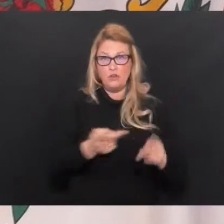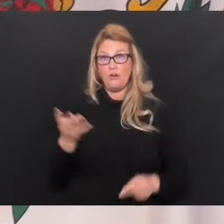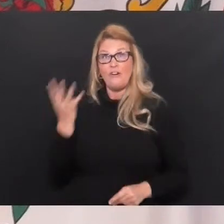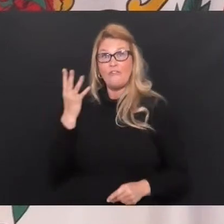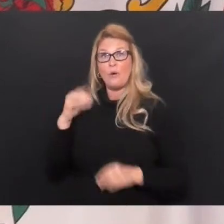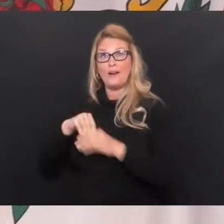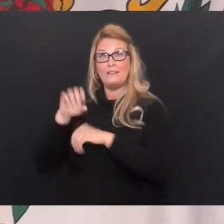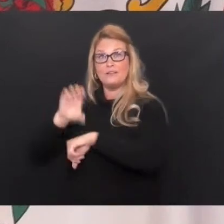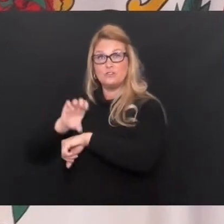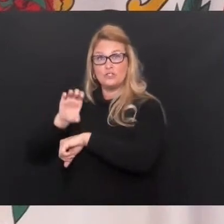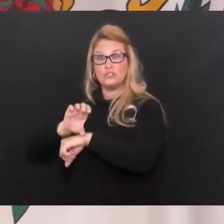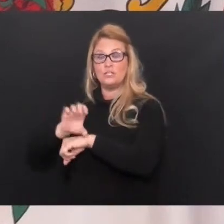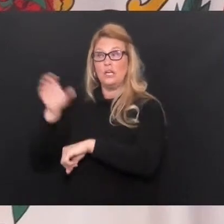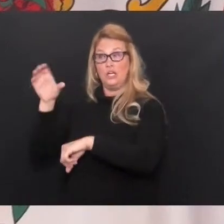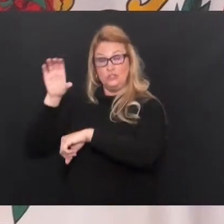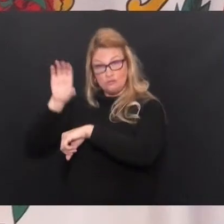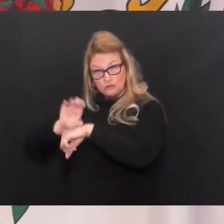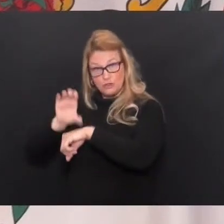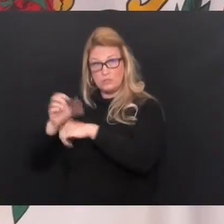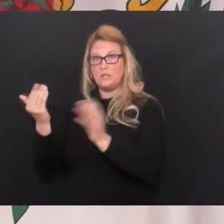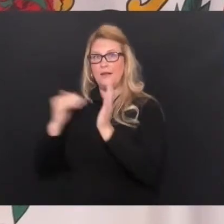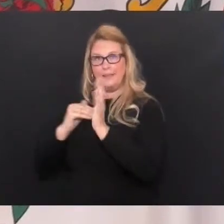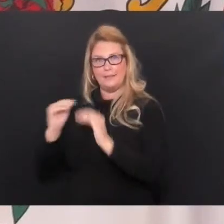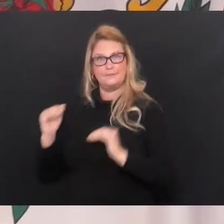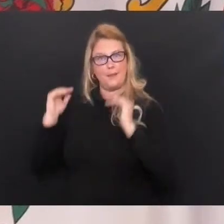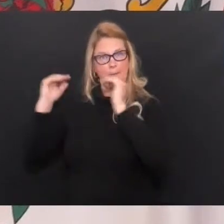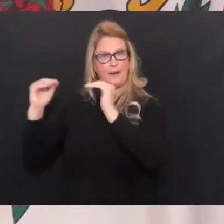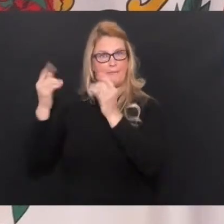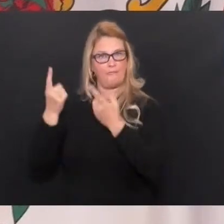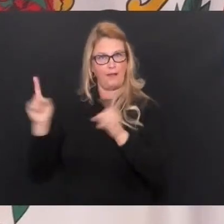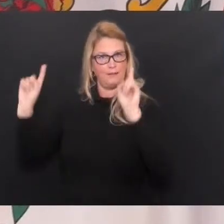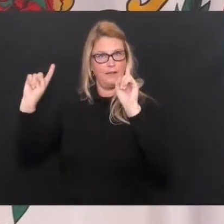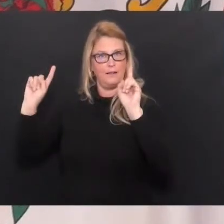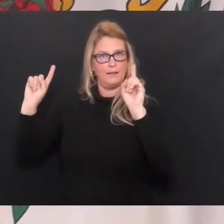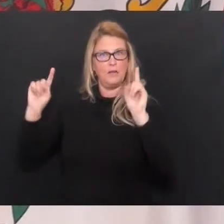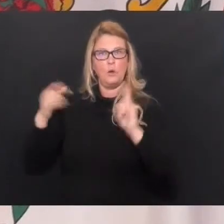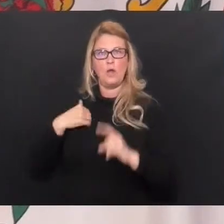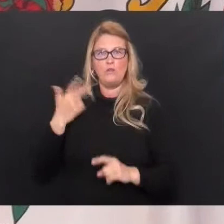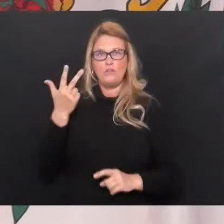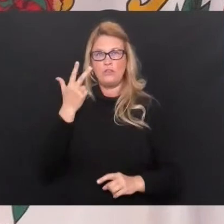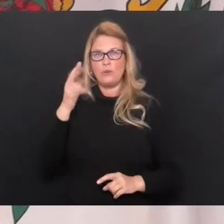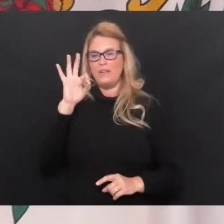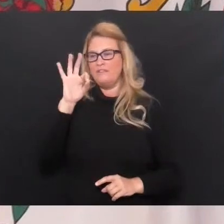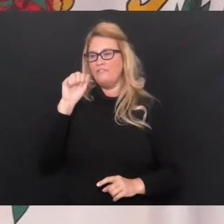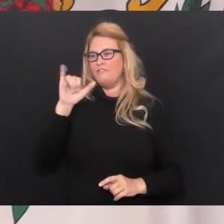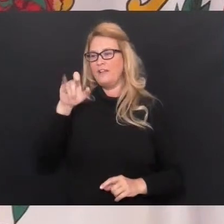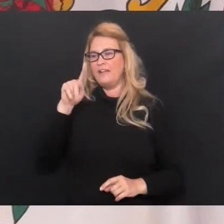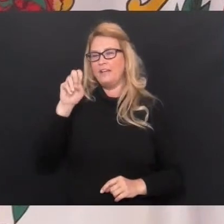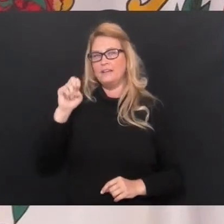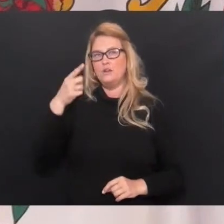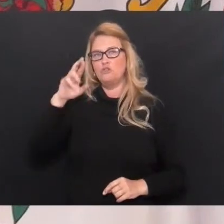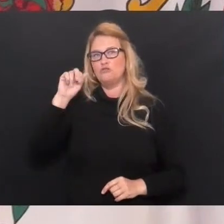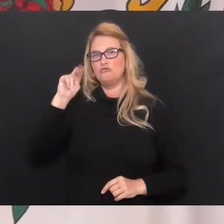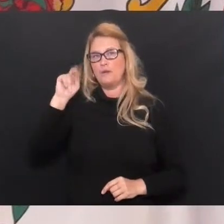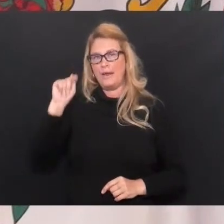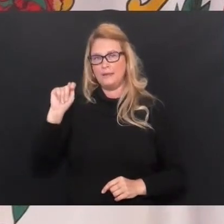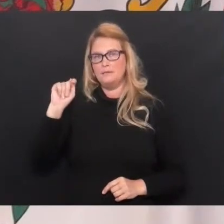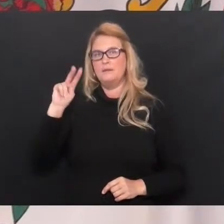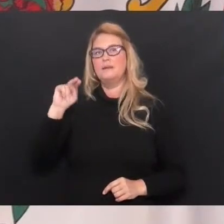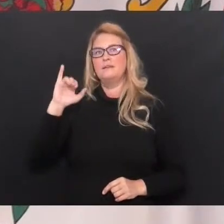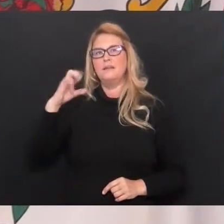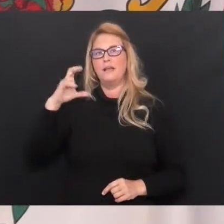churches. Our churches, again, are stepping up. We have only 3 counties, that's Fayette, Grant, and Nicholas County. All